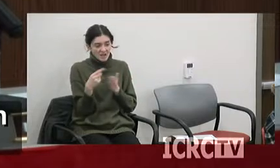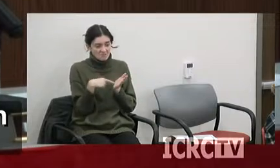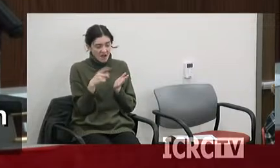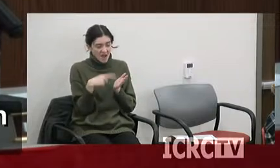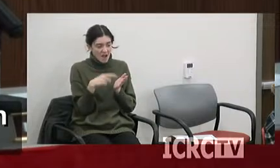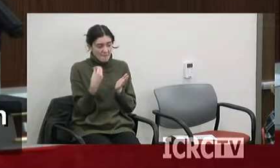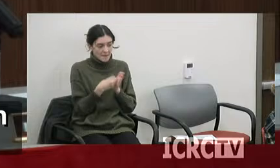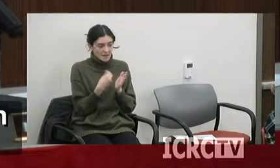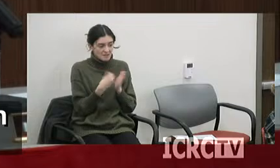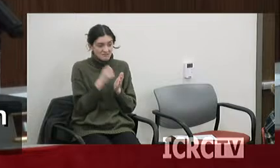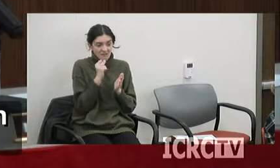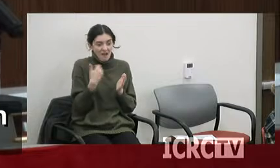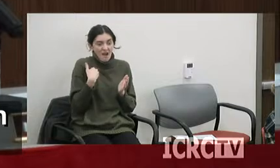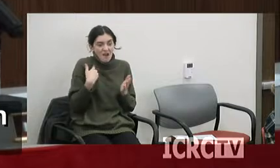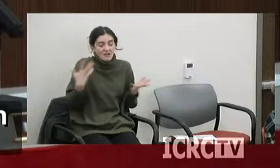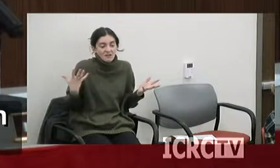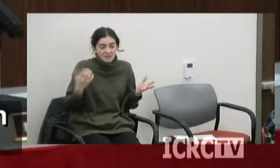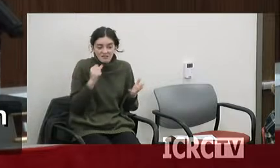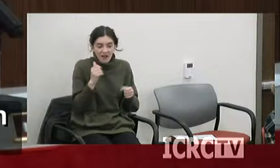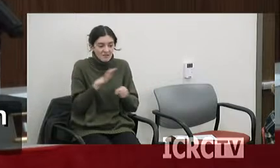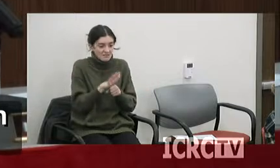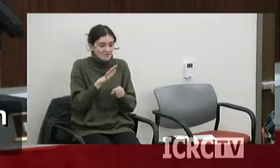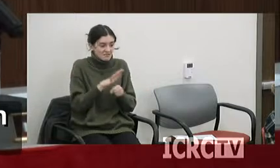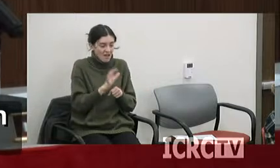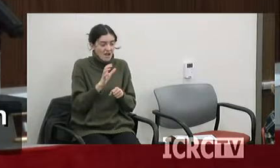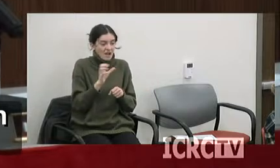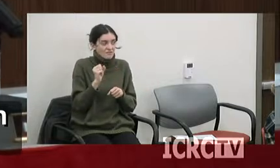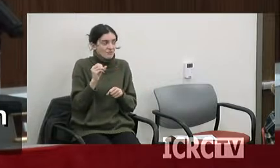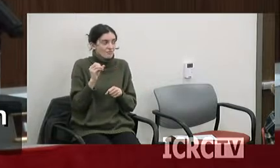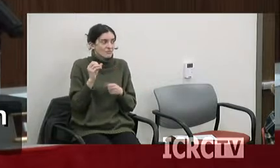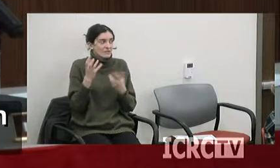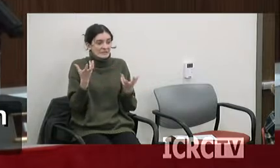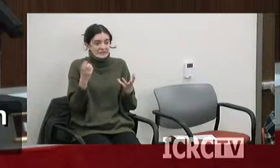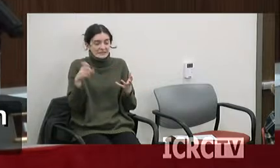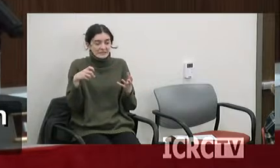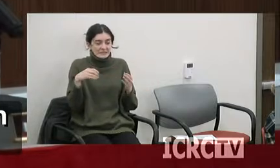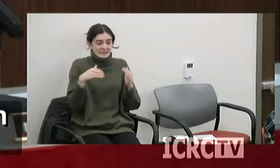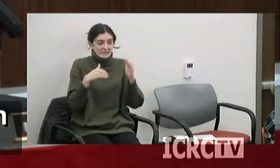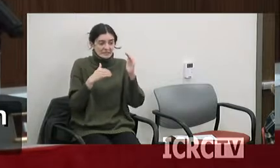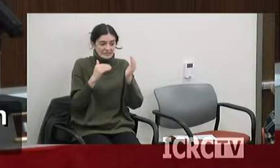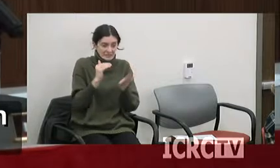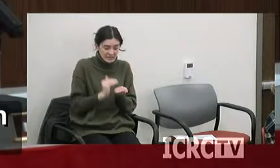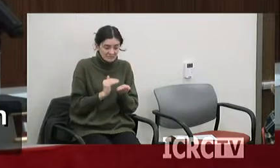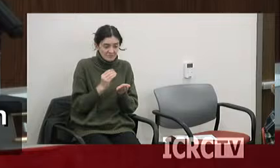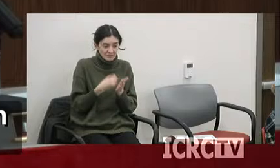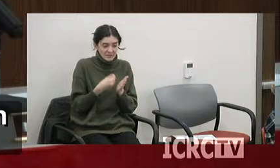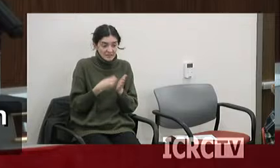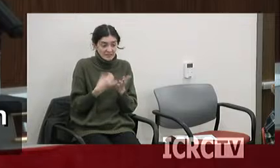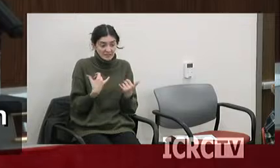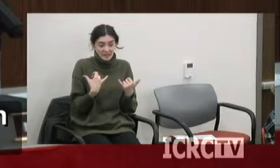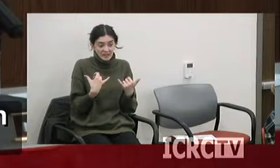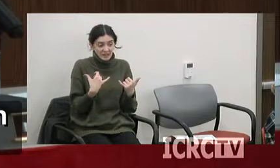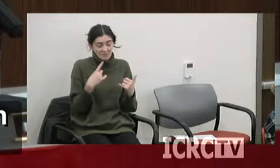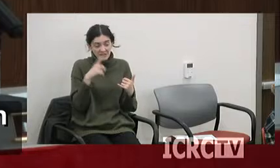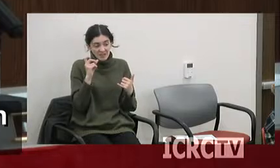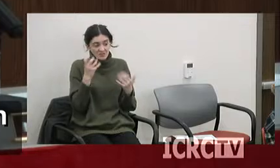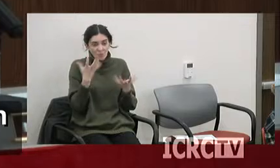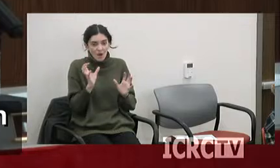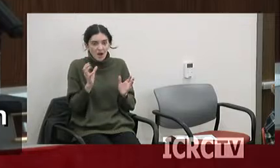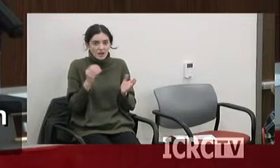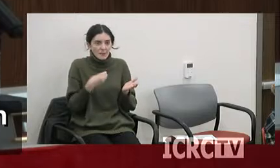line. Nothing, not a home, not a business, not a corporation, not a school, not whatever entity you want to